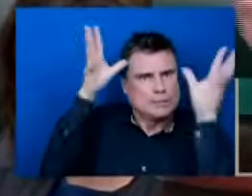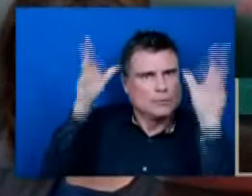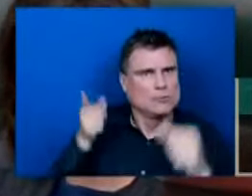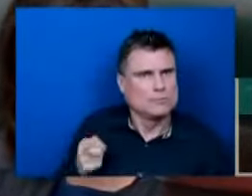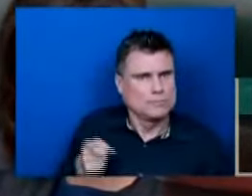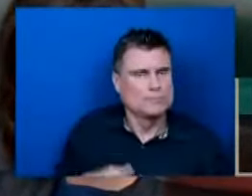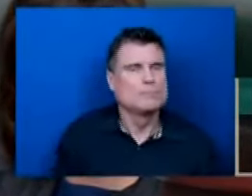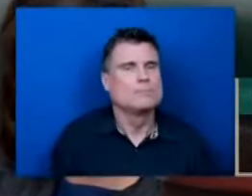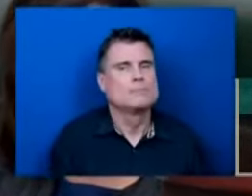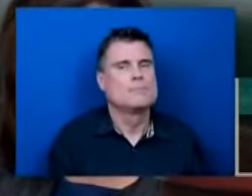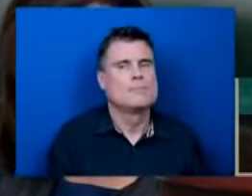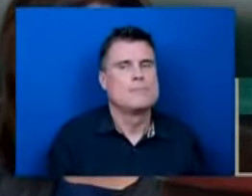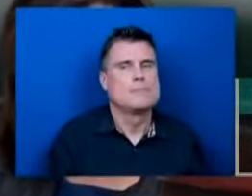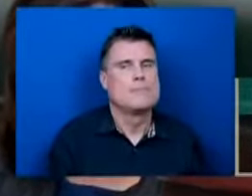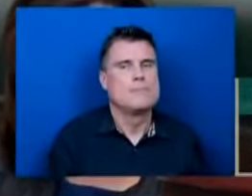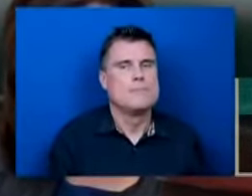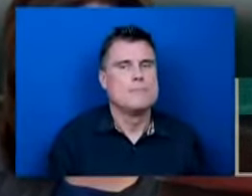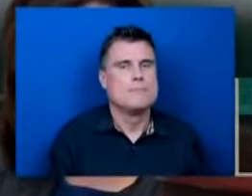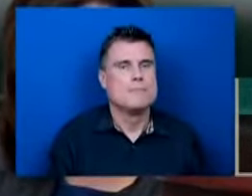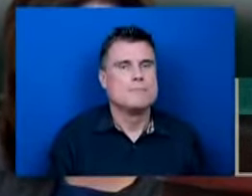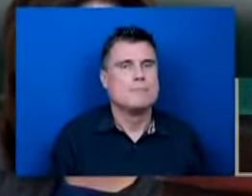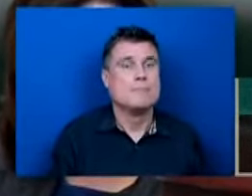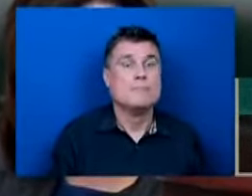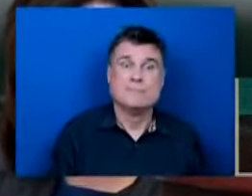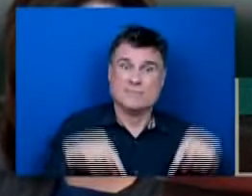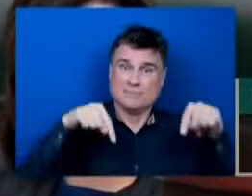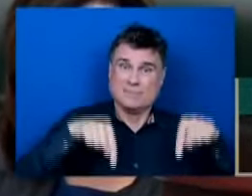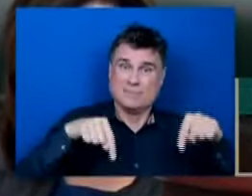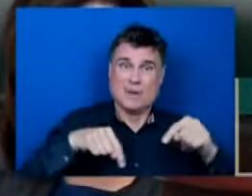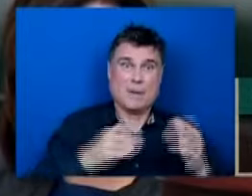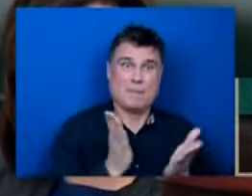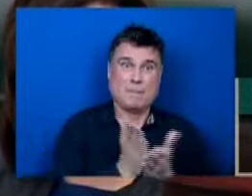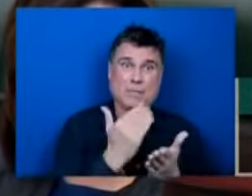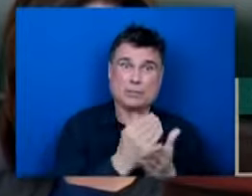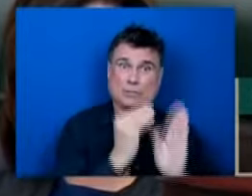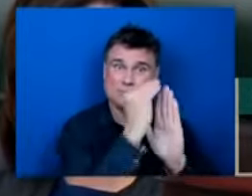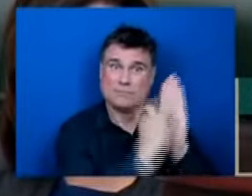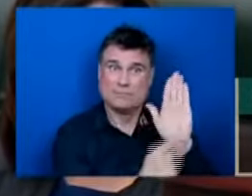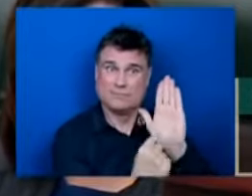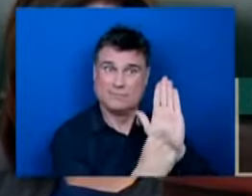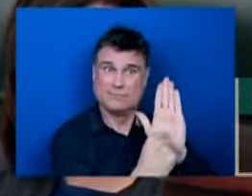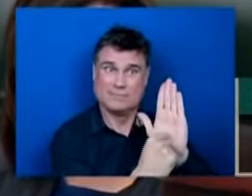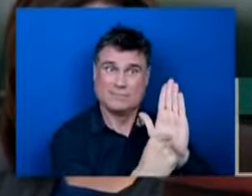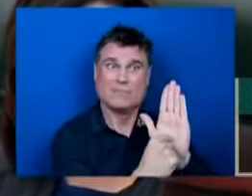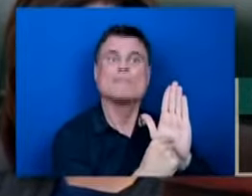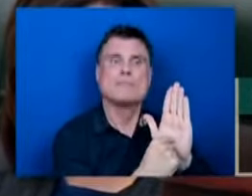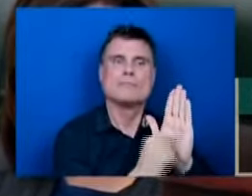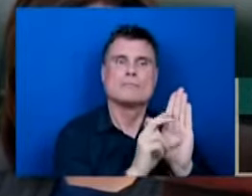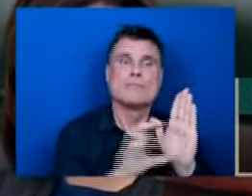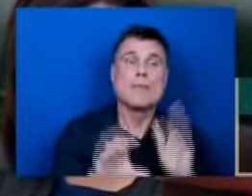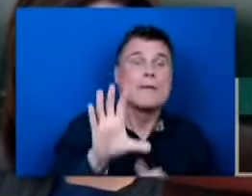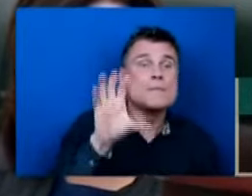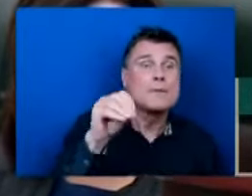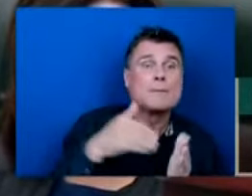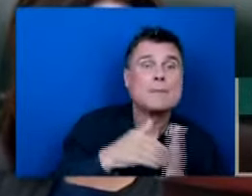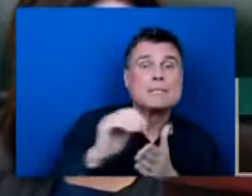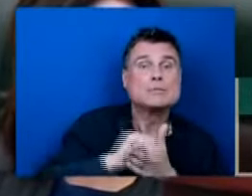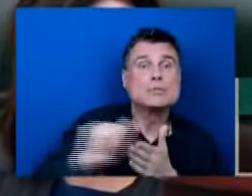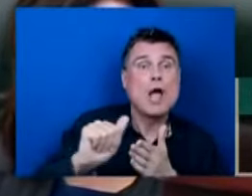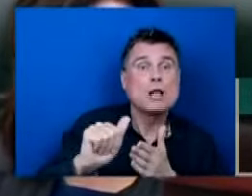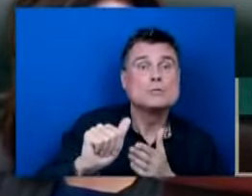Budget 2022 also provides $50 million to begin construction on the University of Alberta Hospital Brain